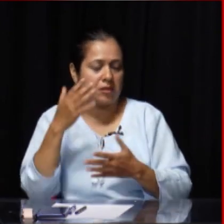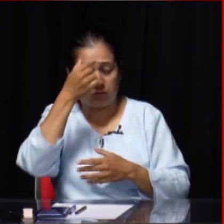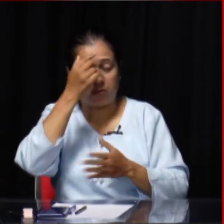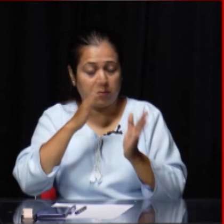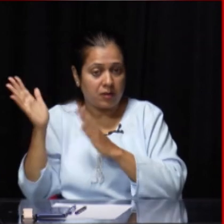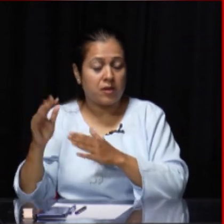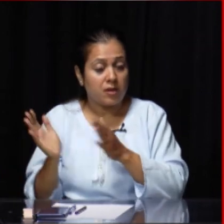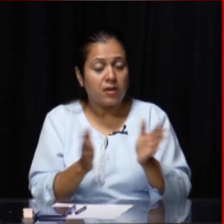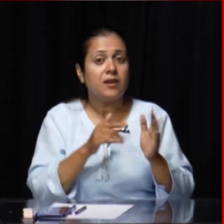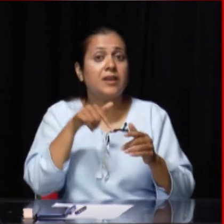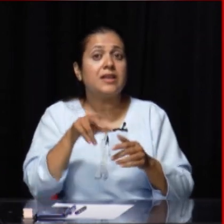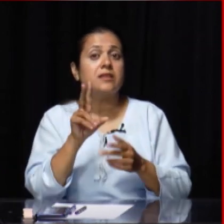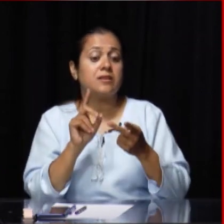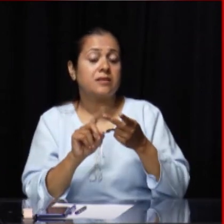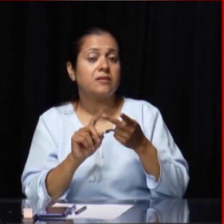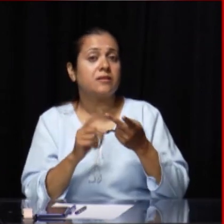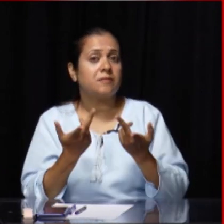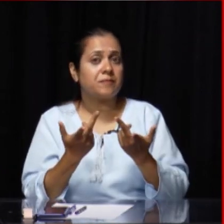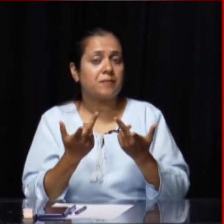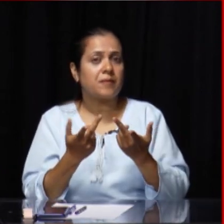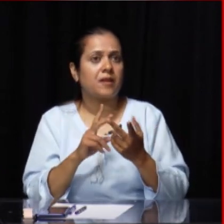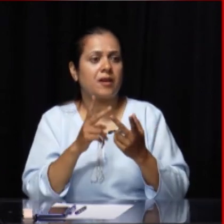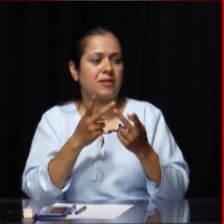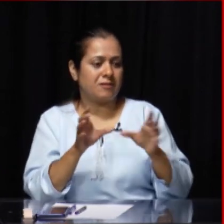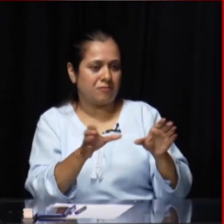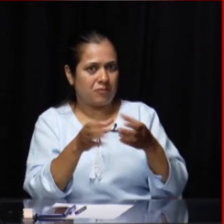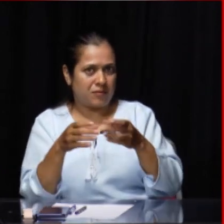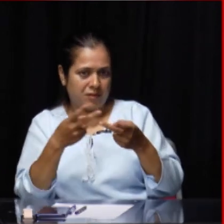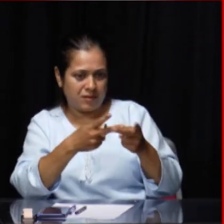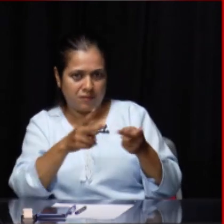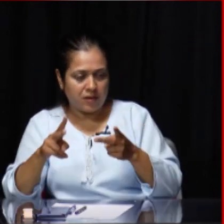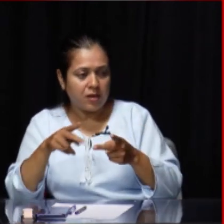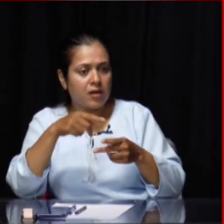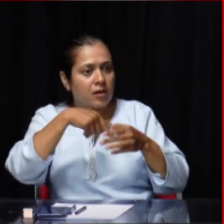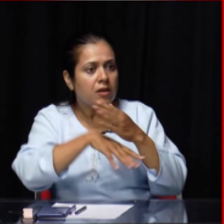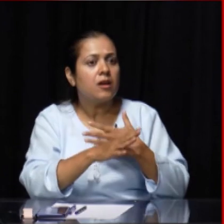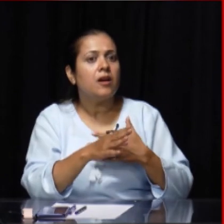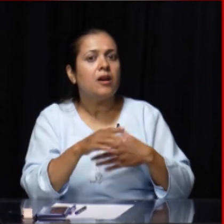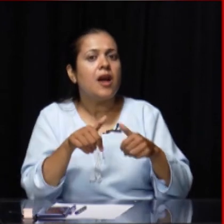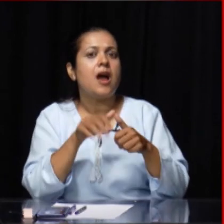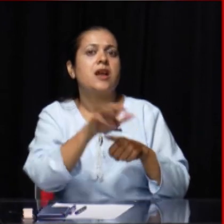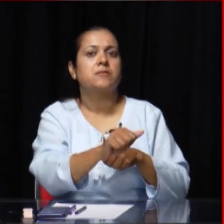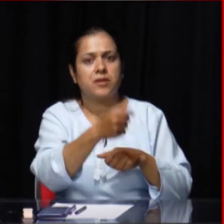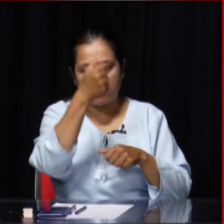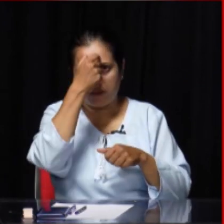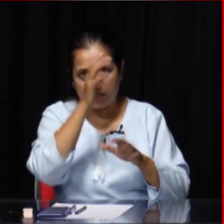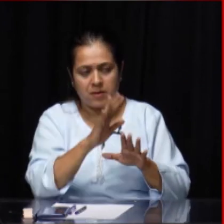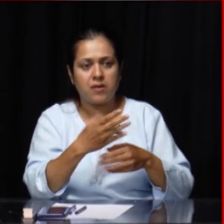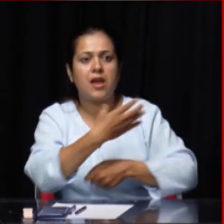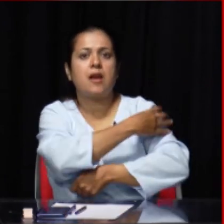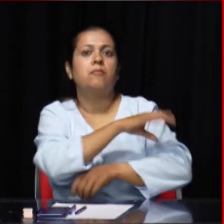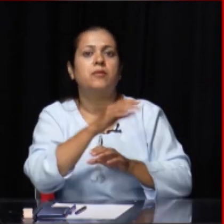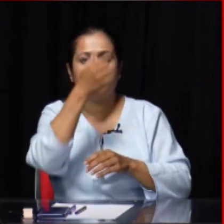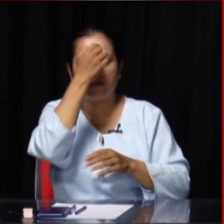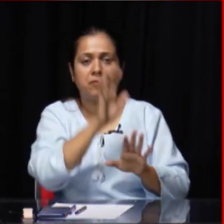One. Second thing is, as by in different categories, their issue is also accessibility,